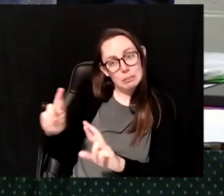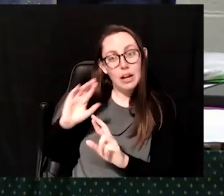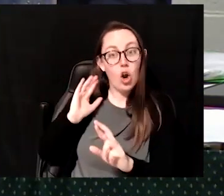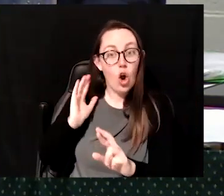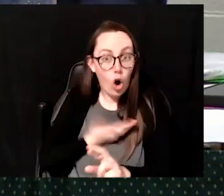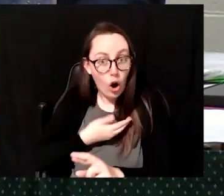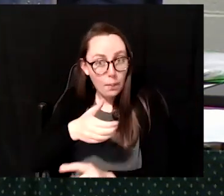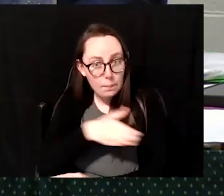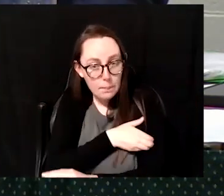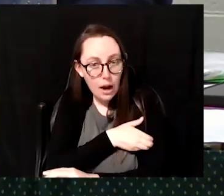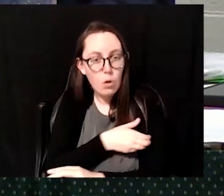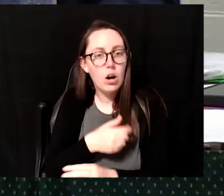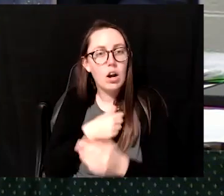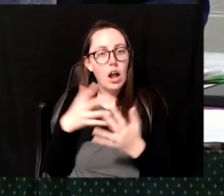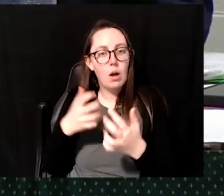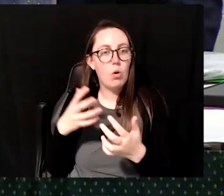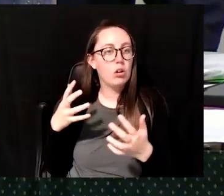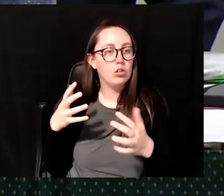today